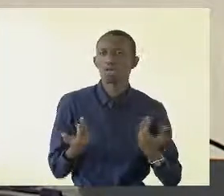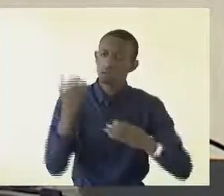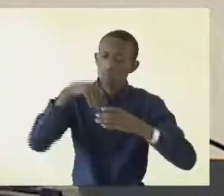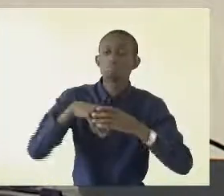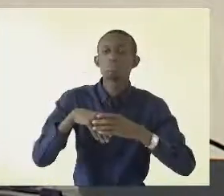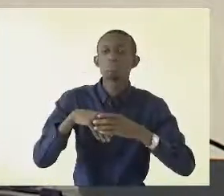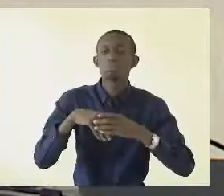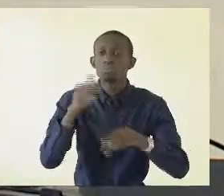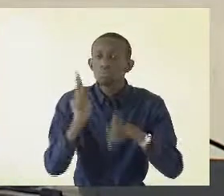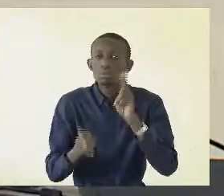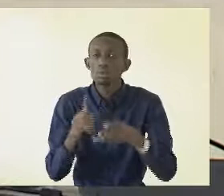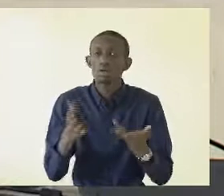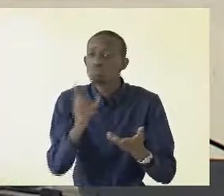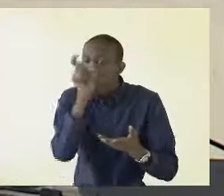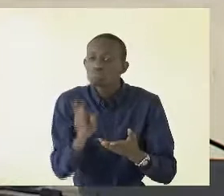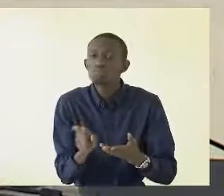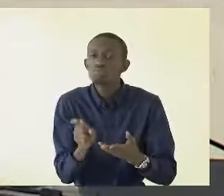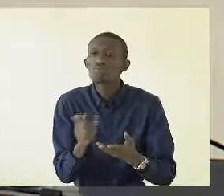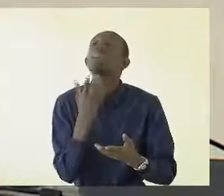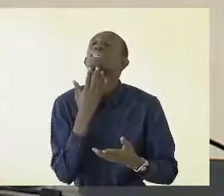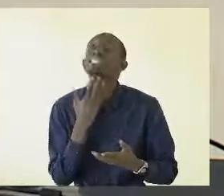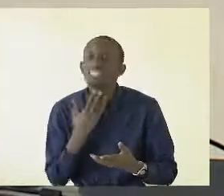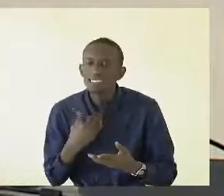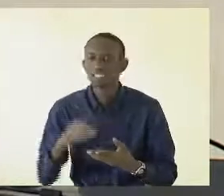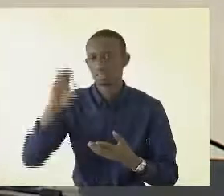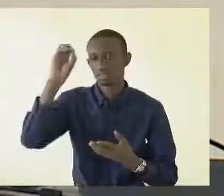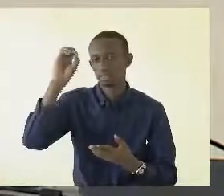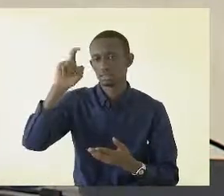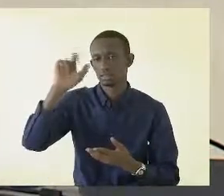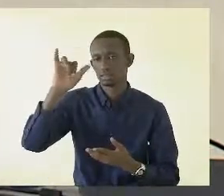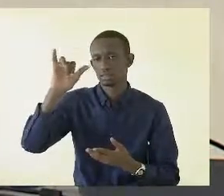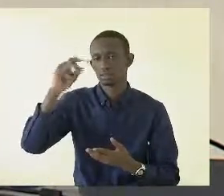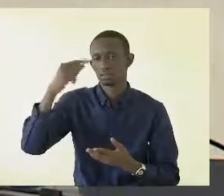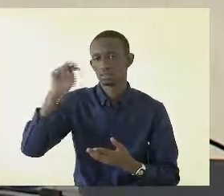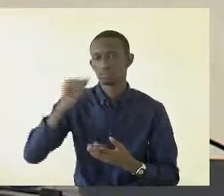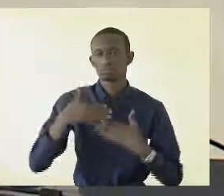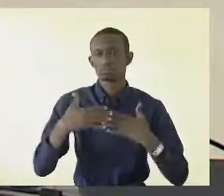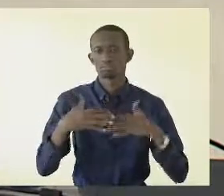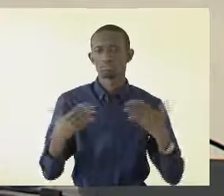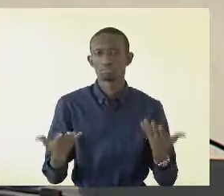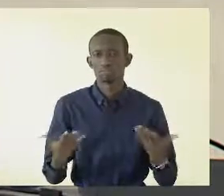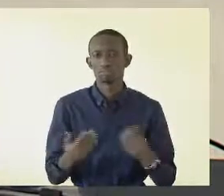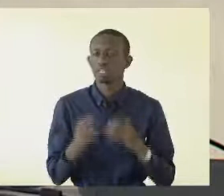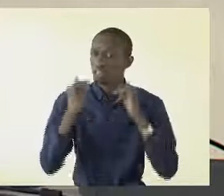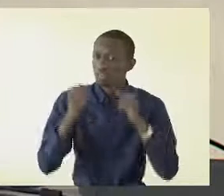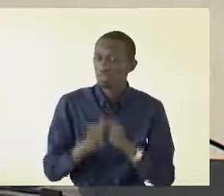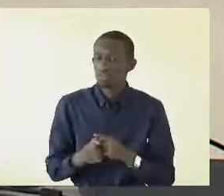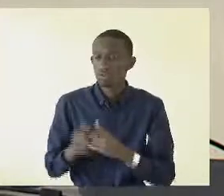human. We need oxygen. That's why ever see, when the environment has a lot of plants and